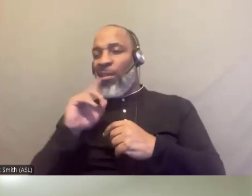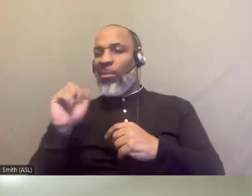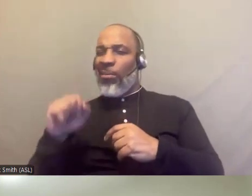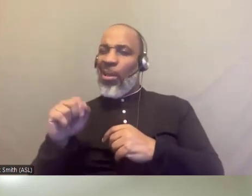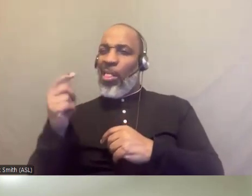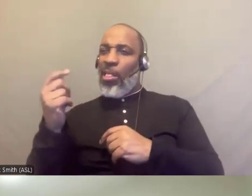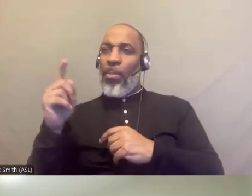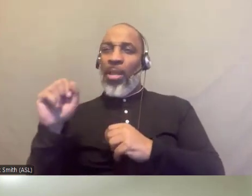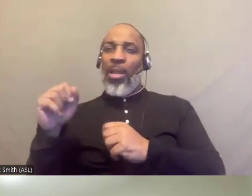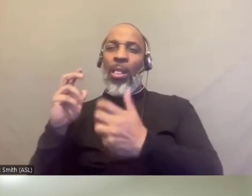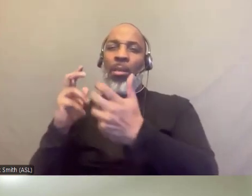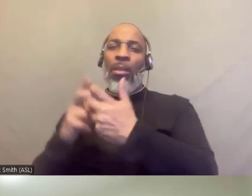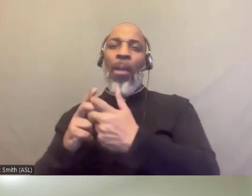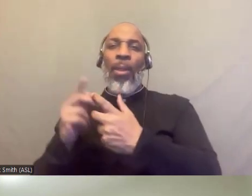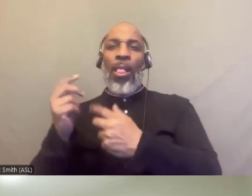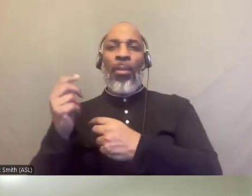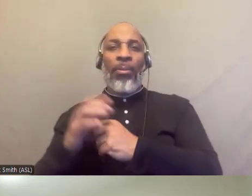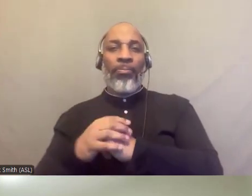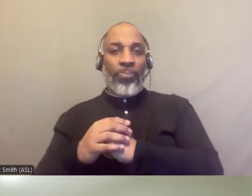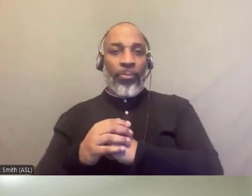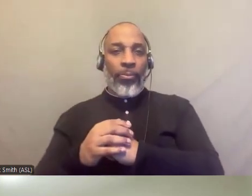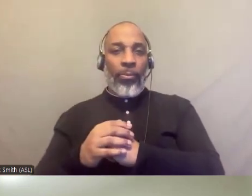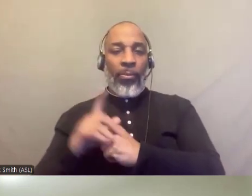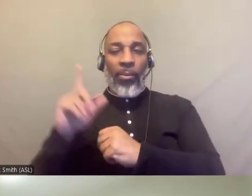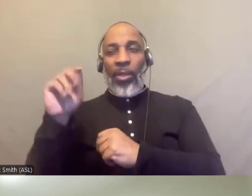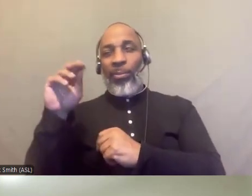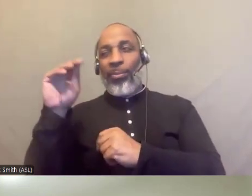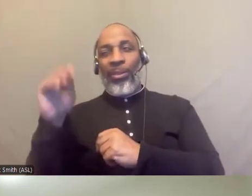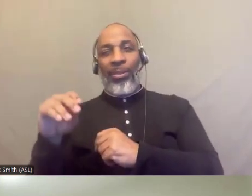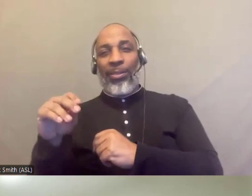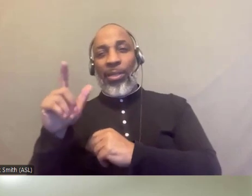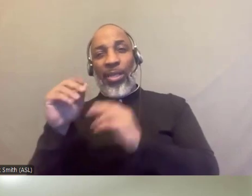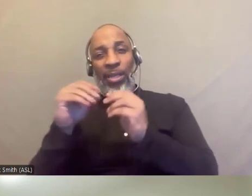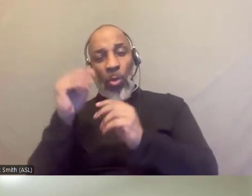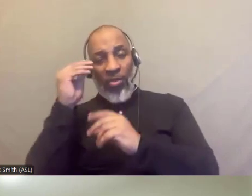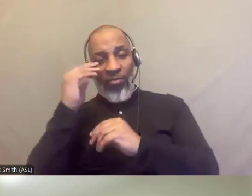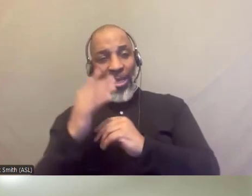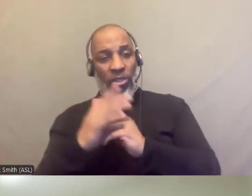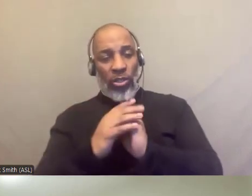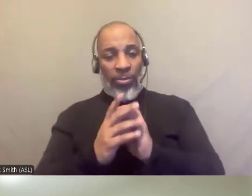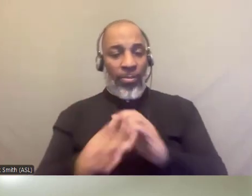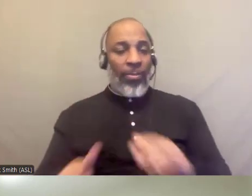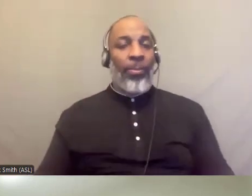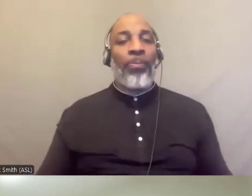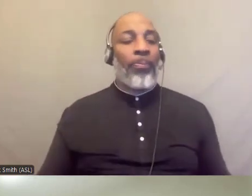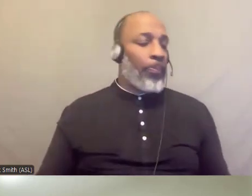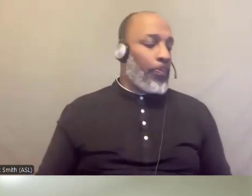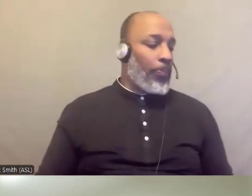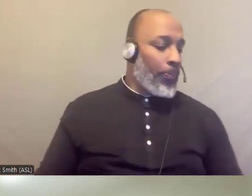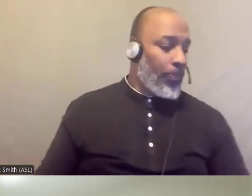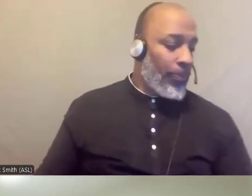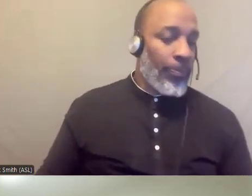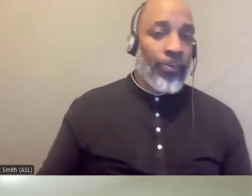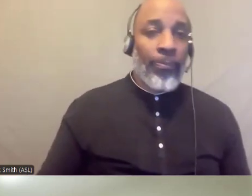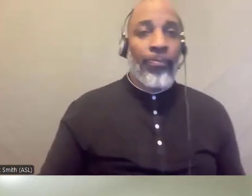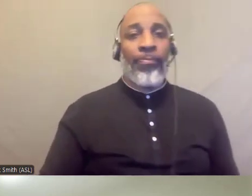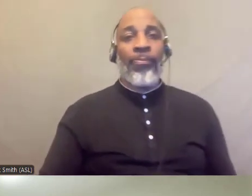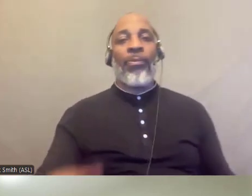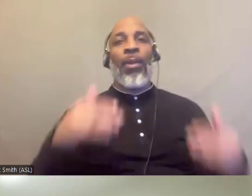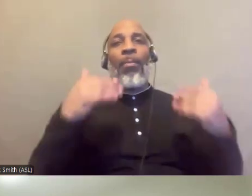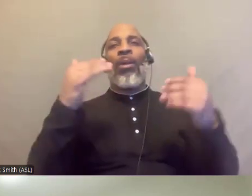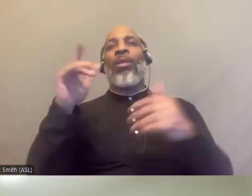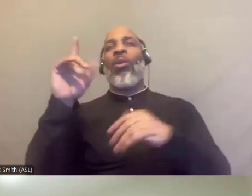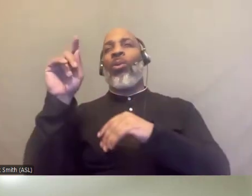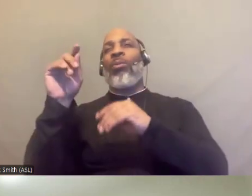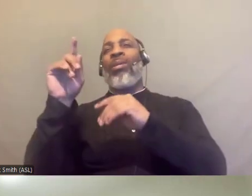accommodation potentially, and about 20% think that we need more information. I'm going to go with the 20%